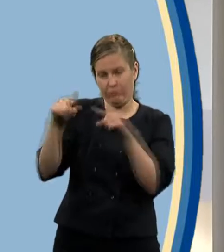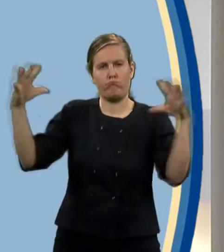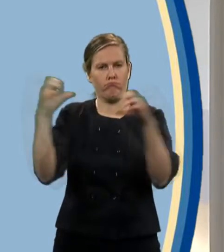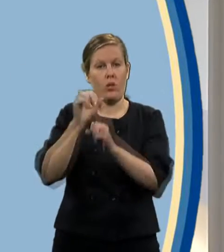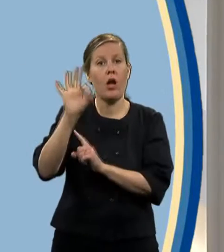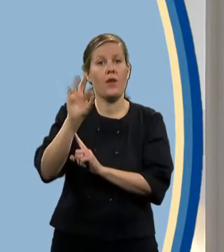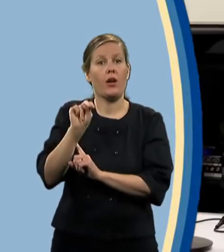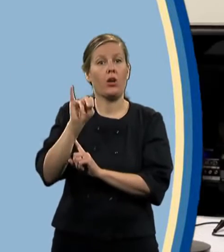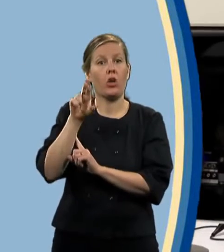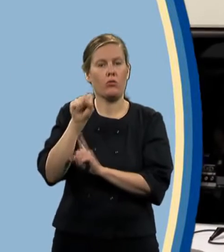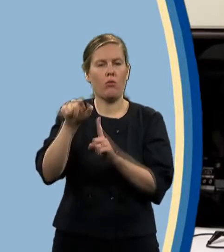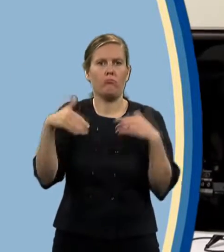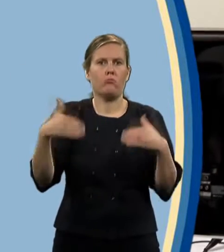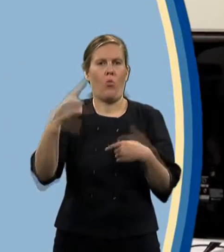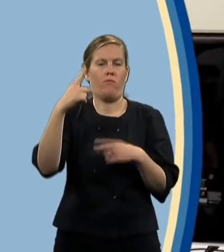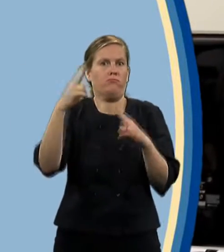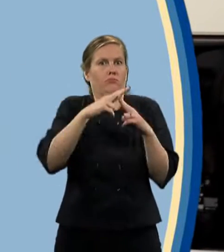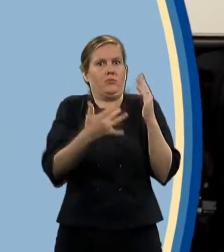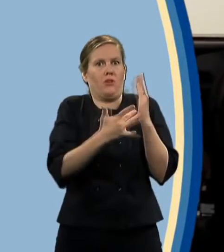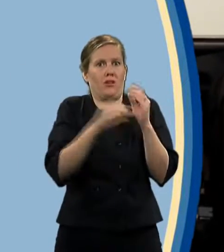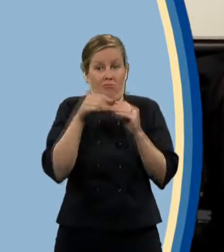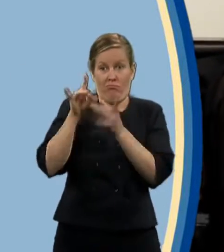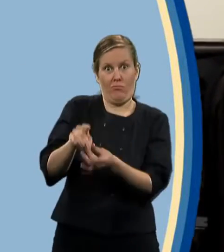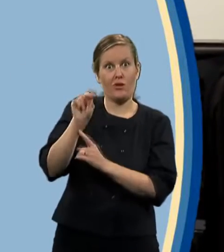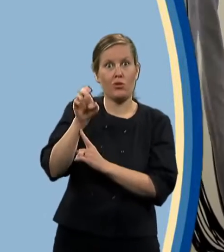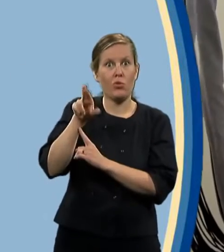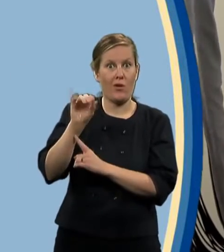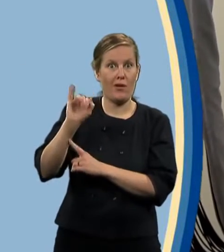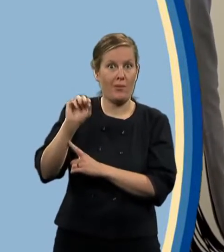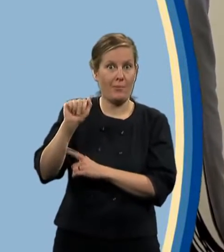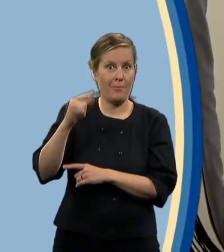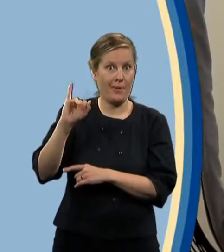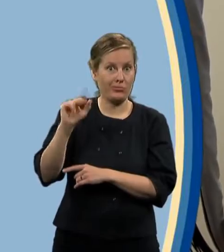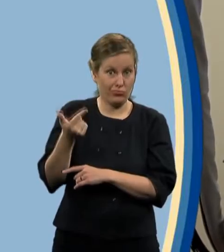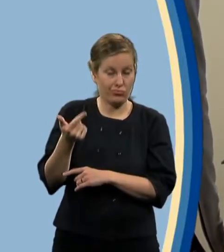most advanced neuroimaging technologies in the world.